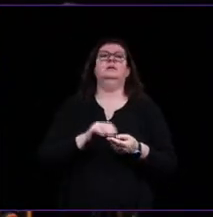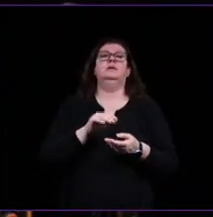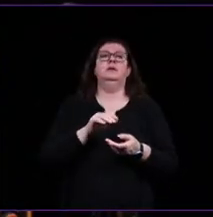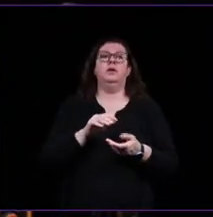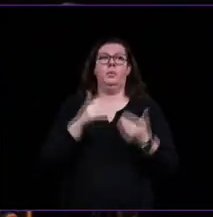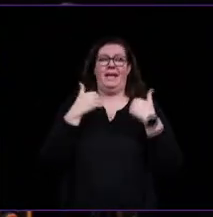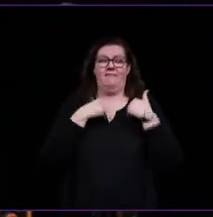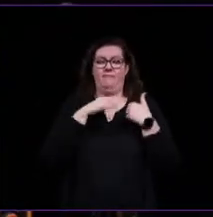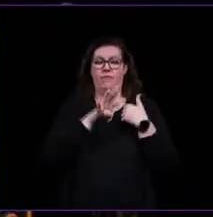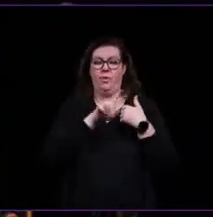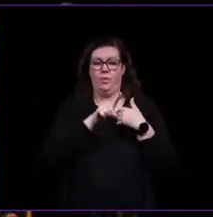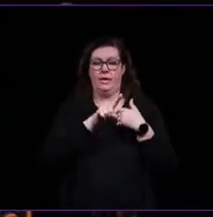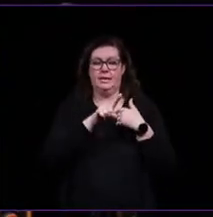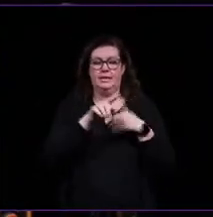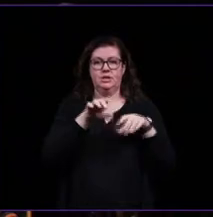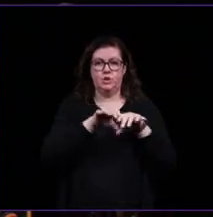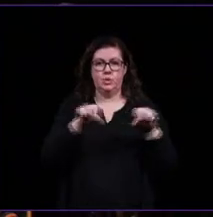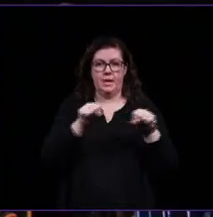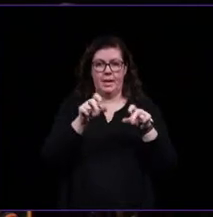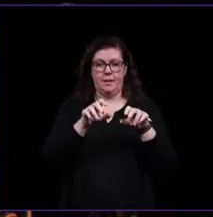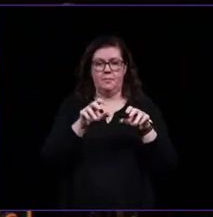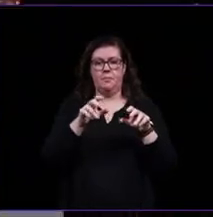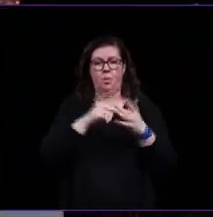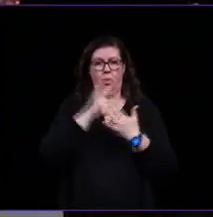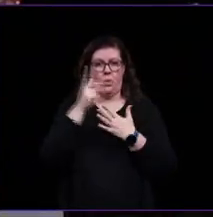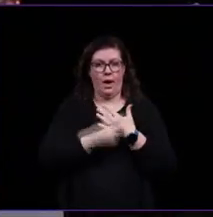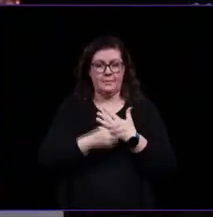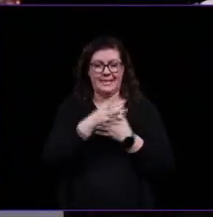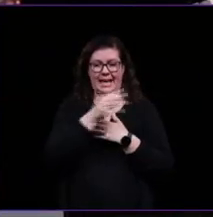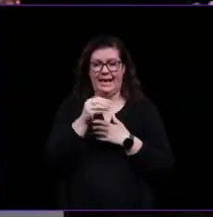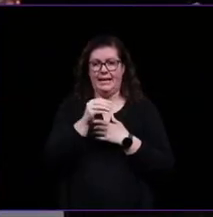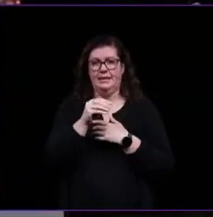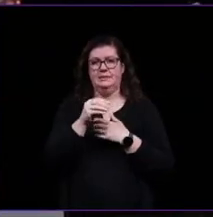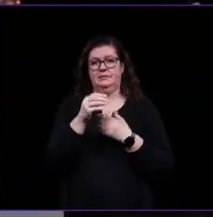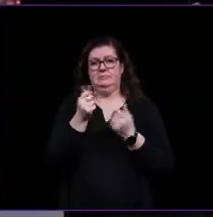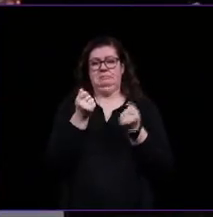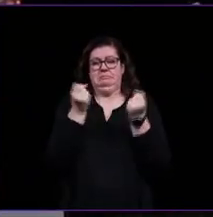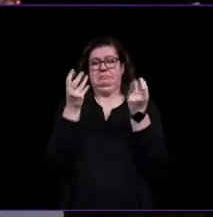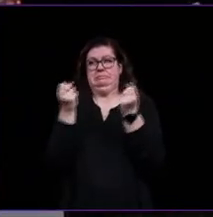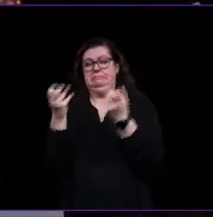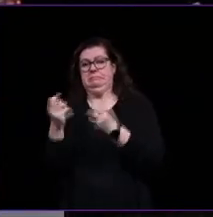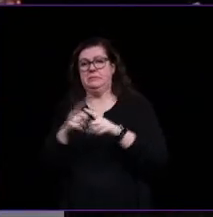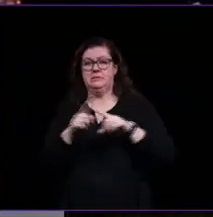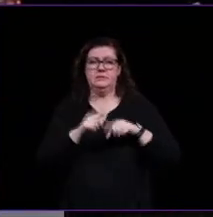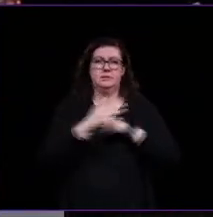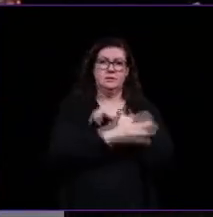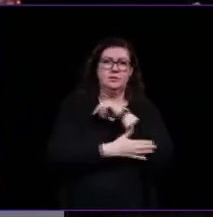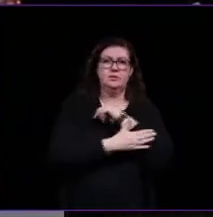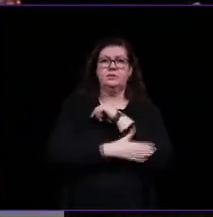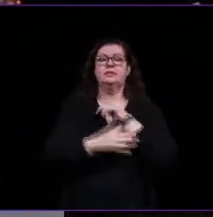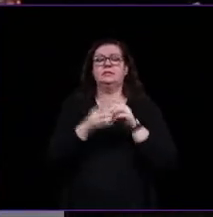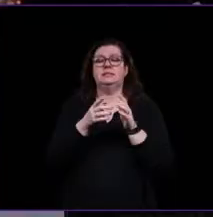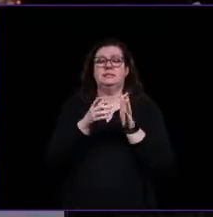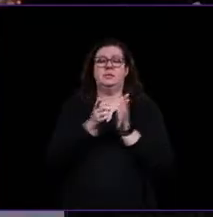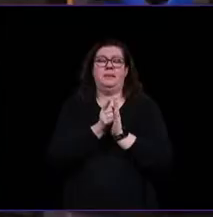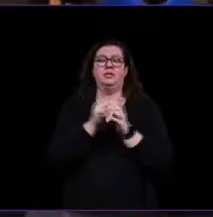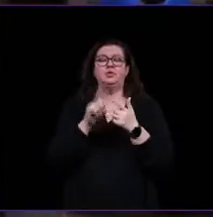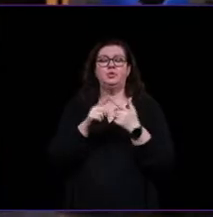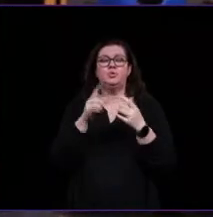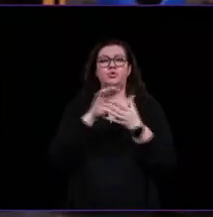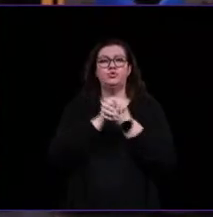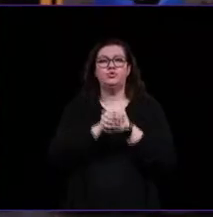degree programs in 18 different countries. Let's take a moment to congratulate these newest doctoral degree recipients.